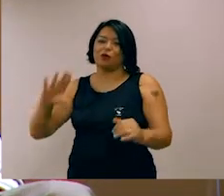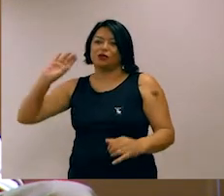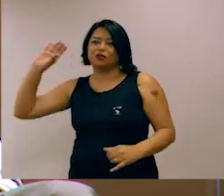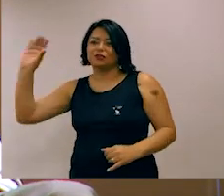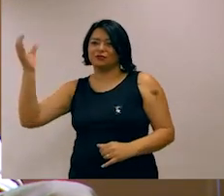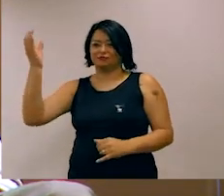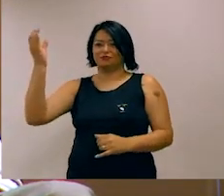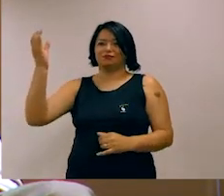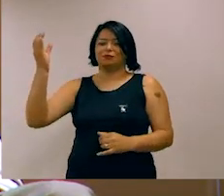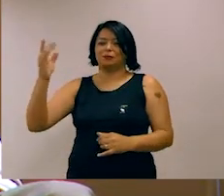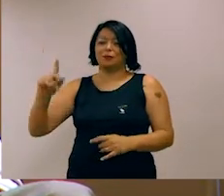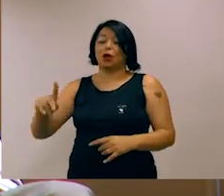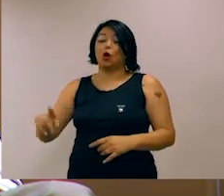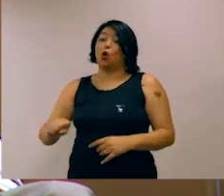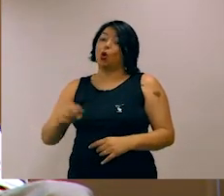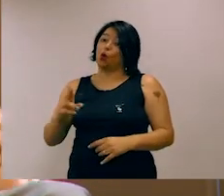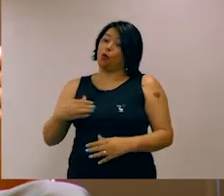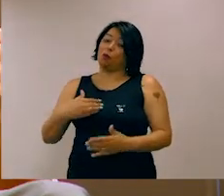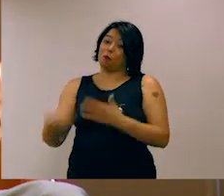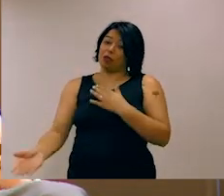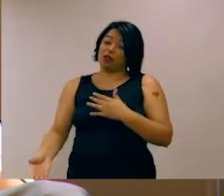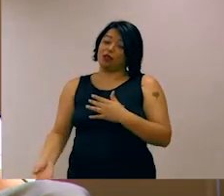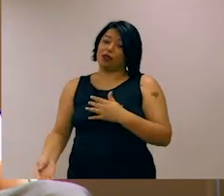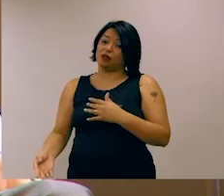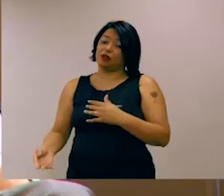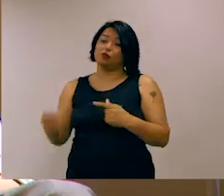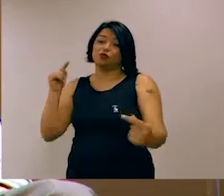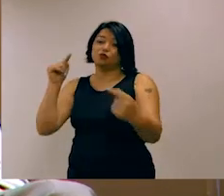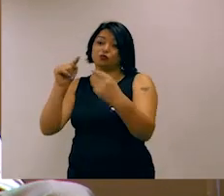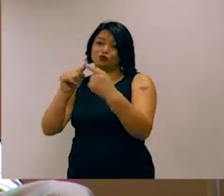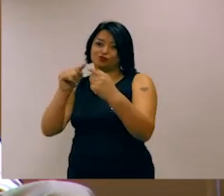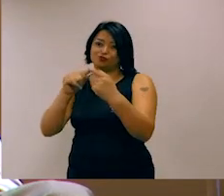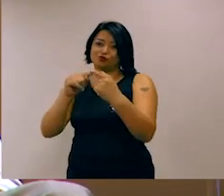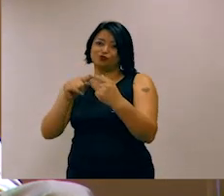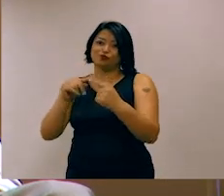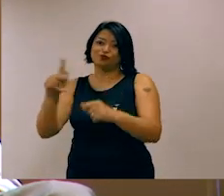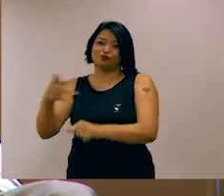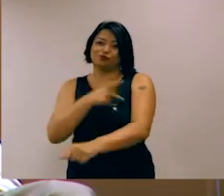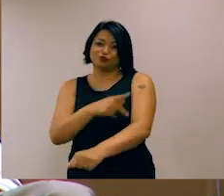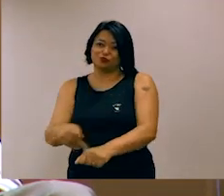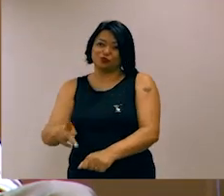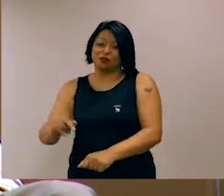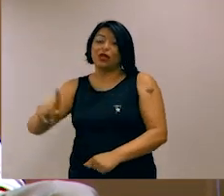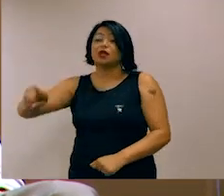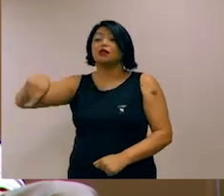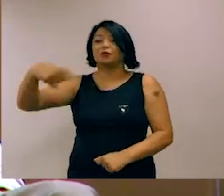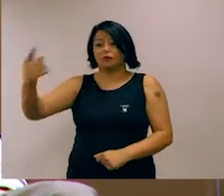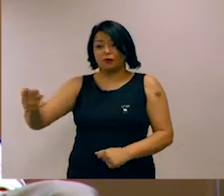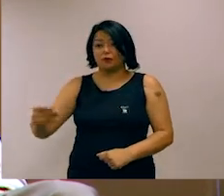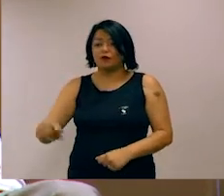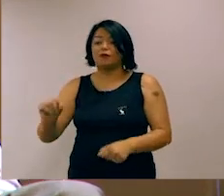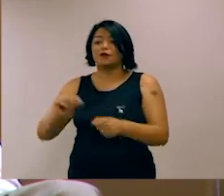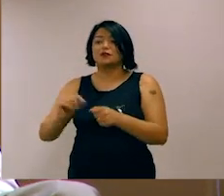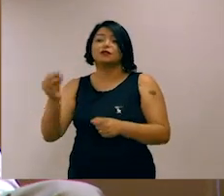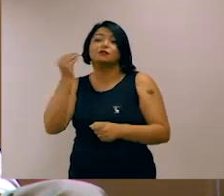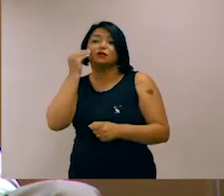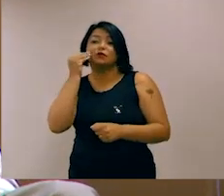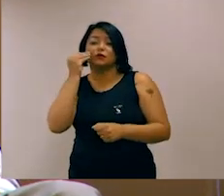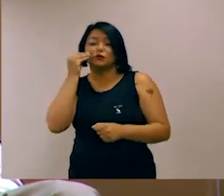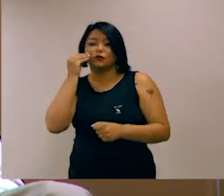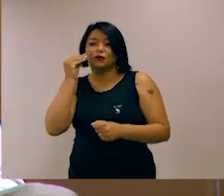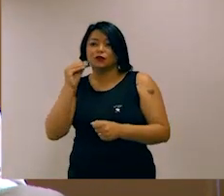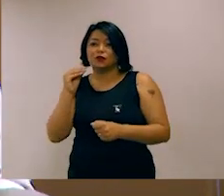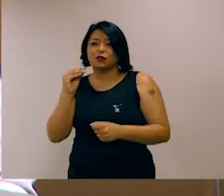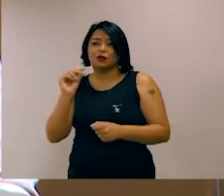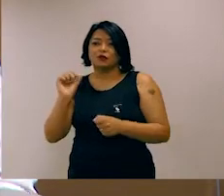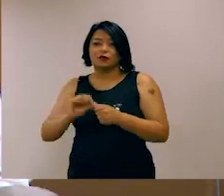would be to run an experiment where they choose their actual choice and just after they see the movie.